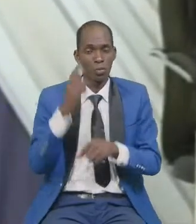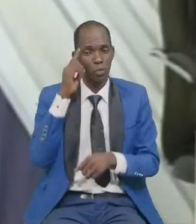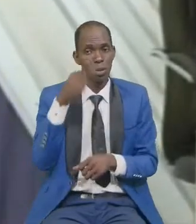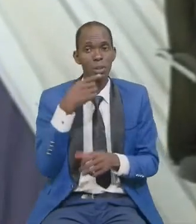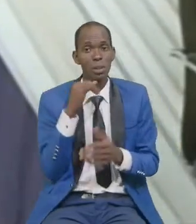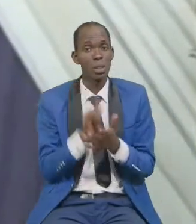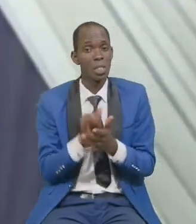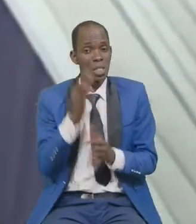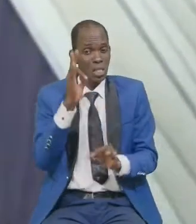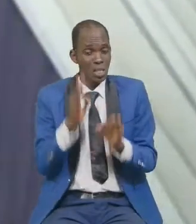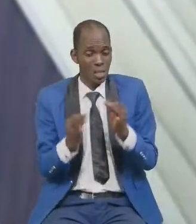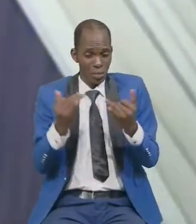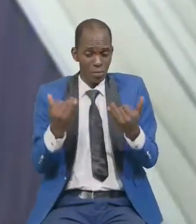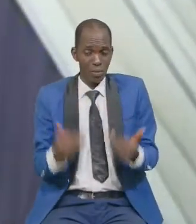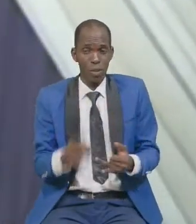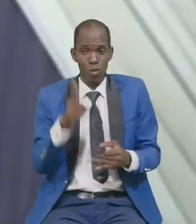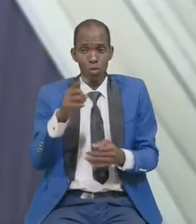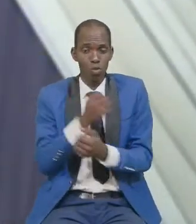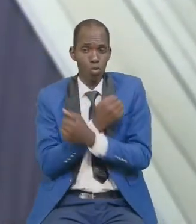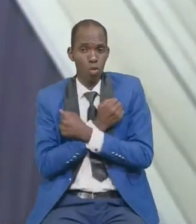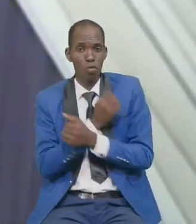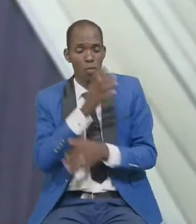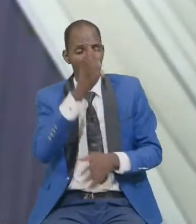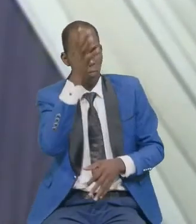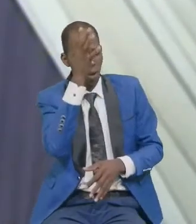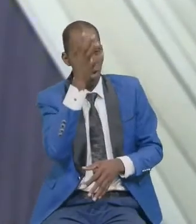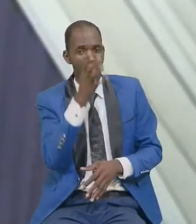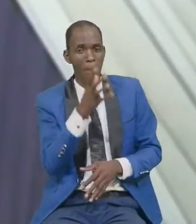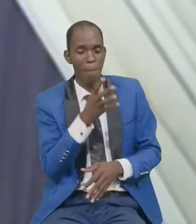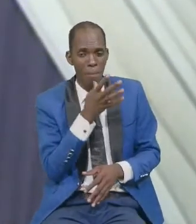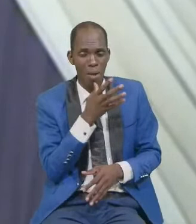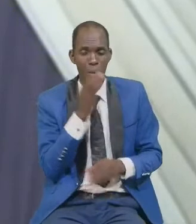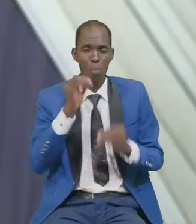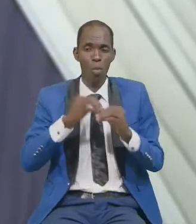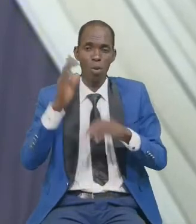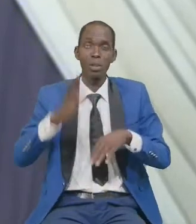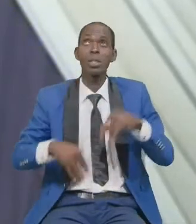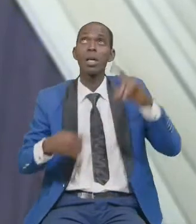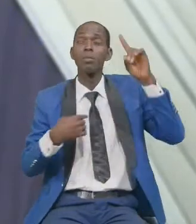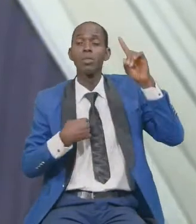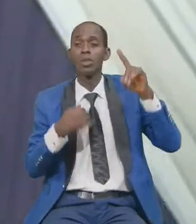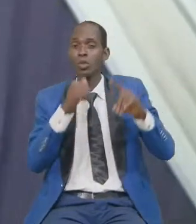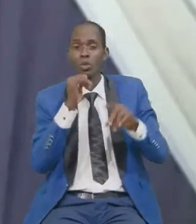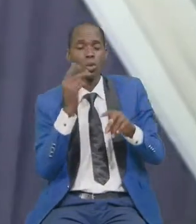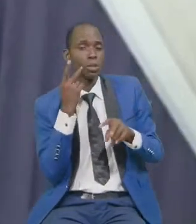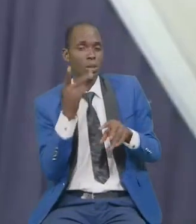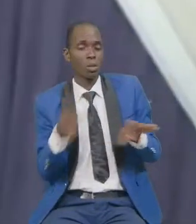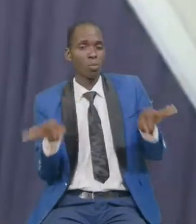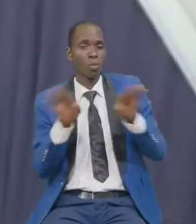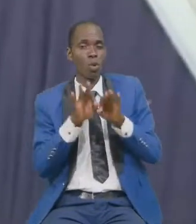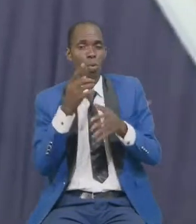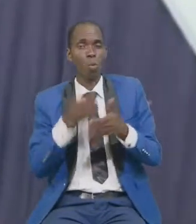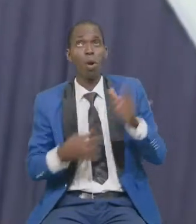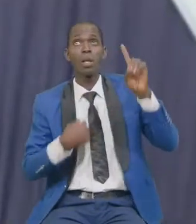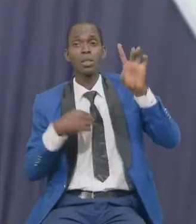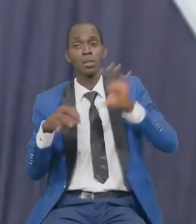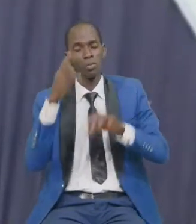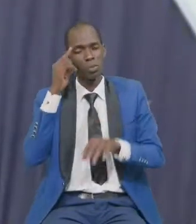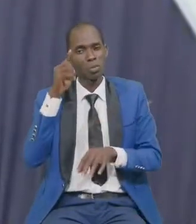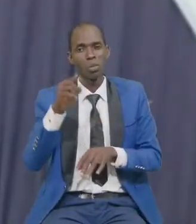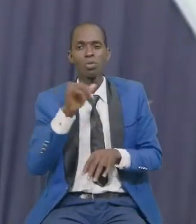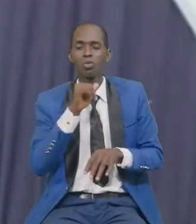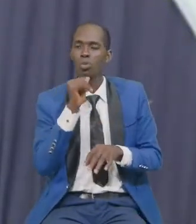father more than me, not counting what I've done for you, you are not worthy of my name. You love your